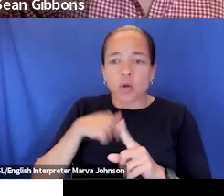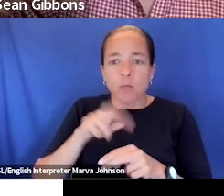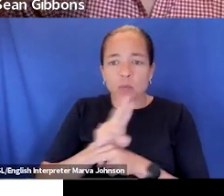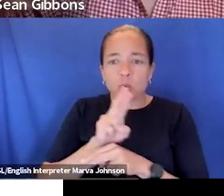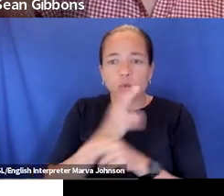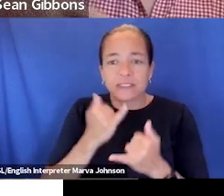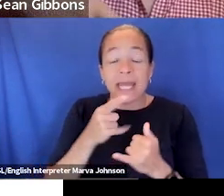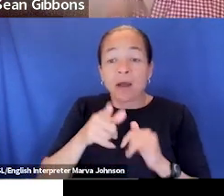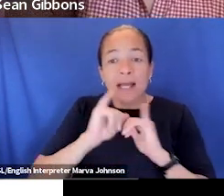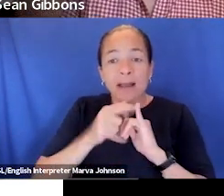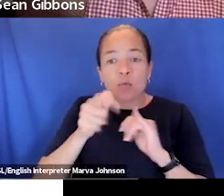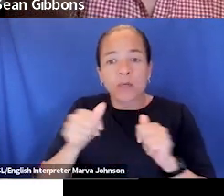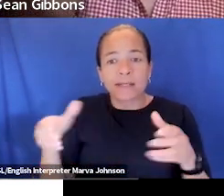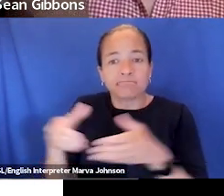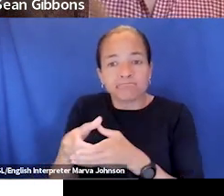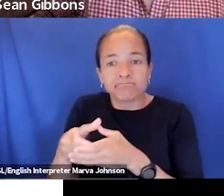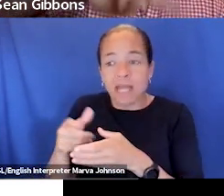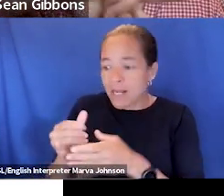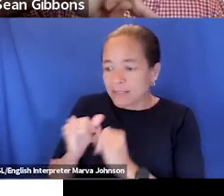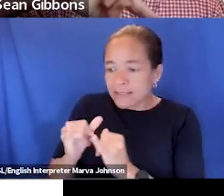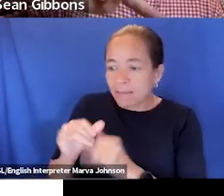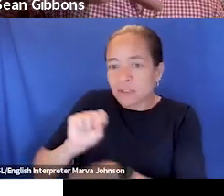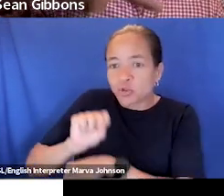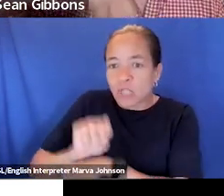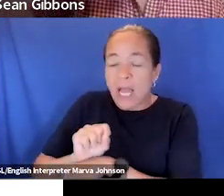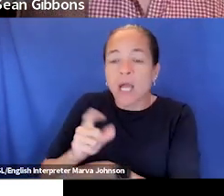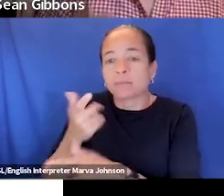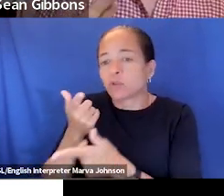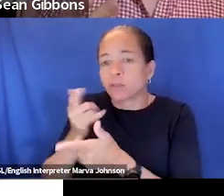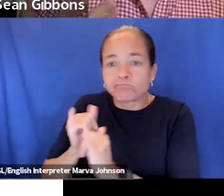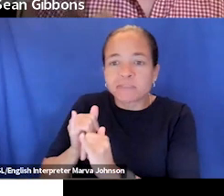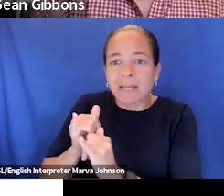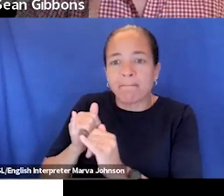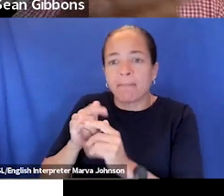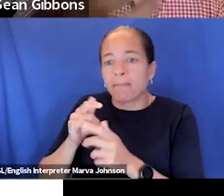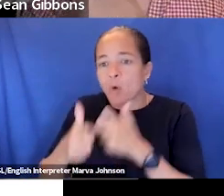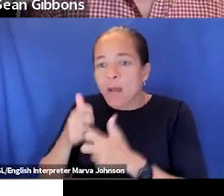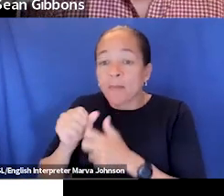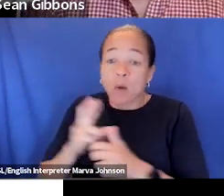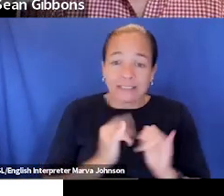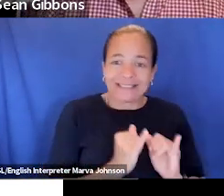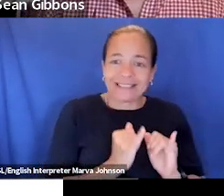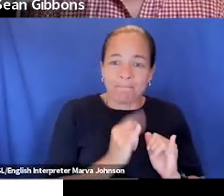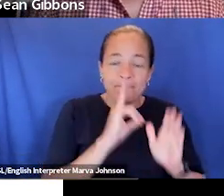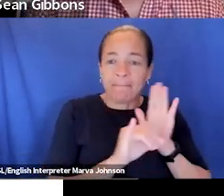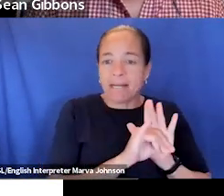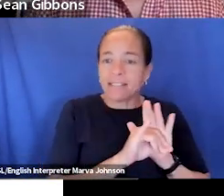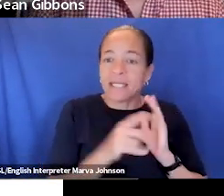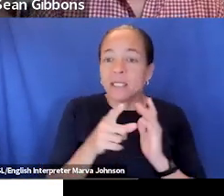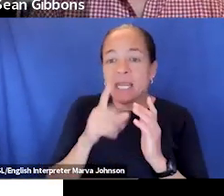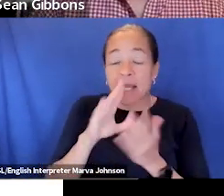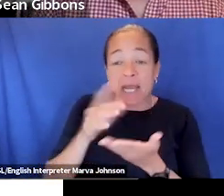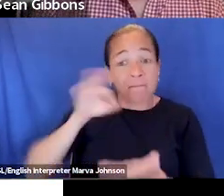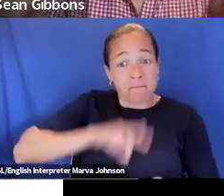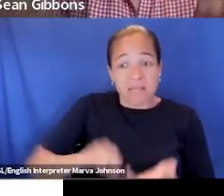to gather with folks who either have a similar job, maybe they work on a similar issue, or maybe they share an identity. But they've been hugely helpful to a whole bunch of